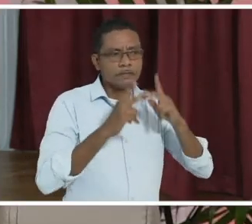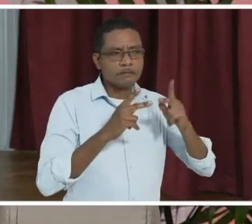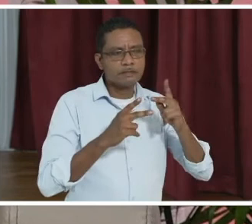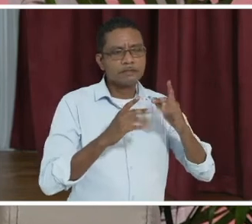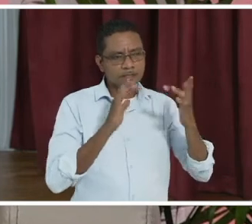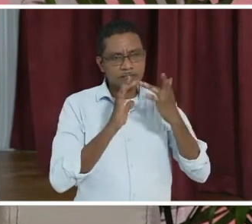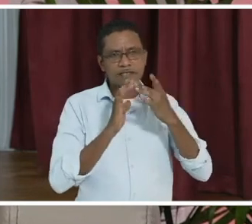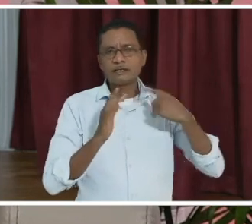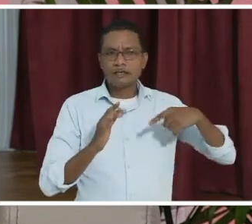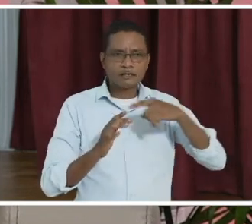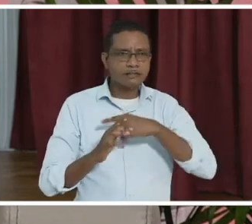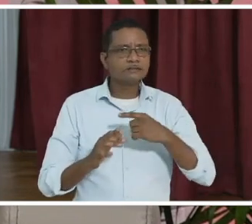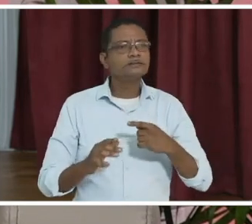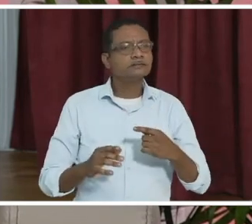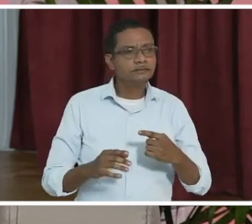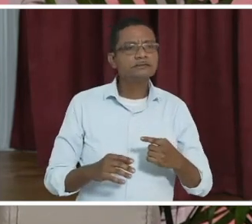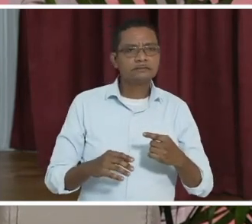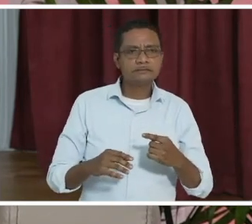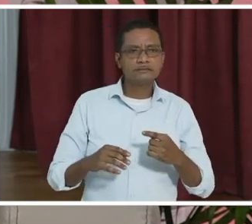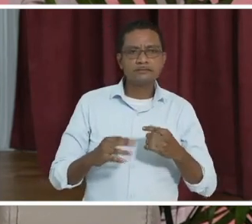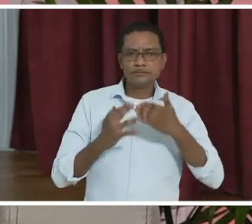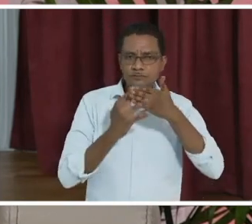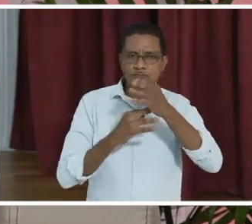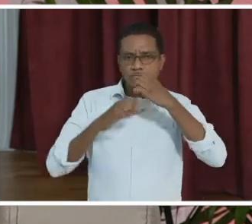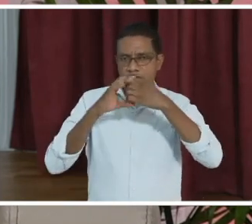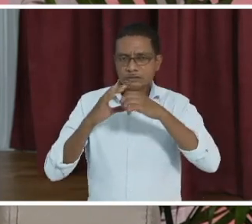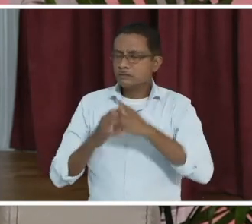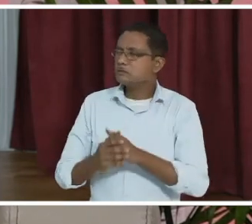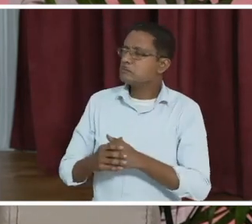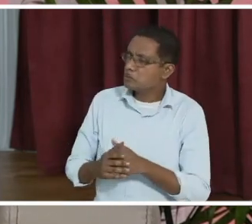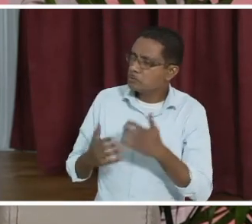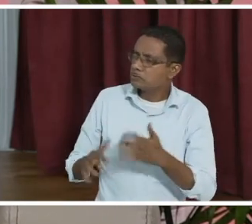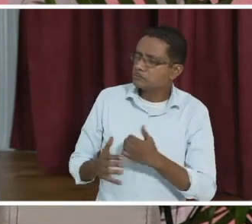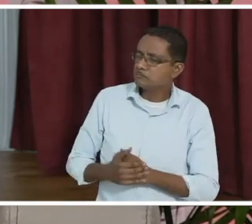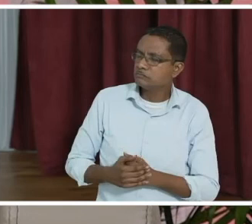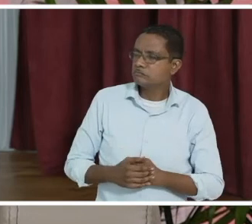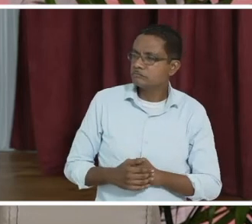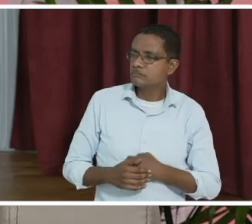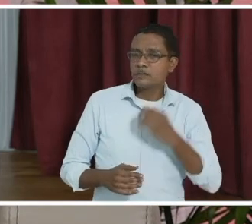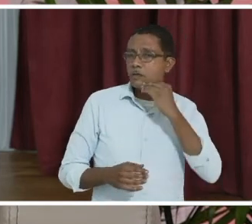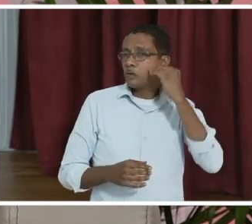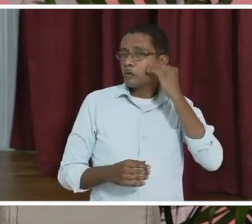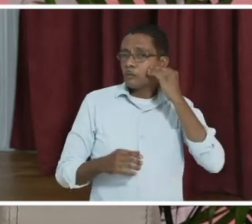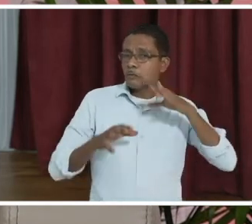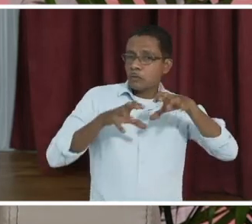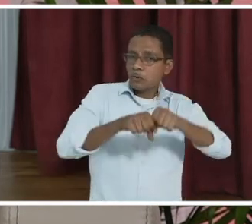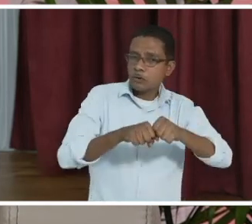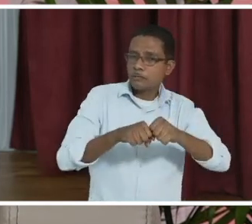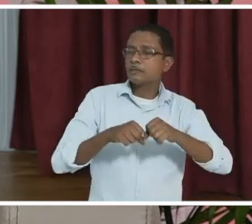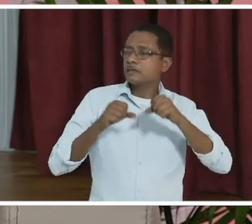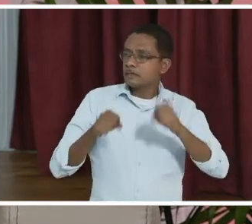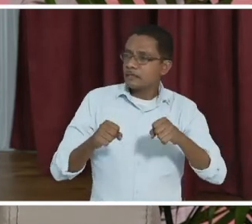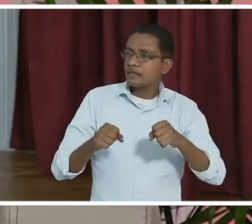out, get the information, make that informed decision. Home ownership is just one facet of financial security that is